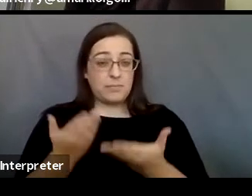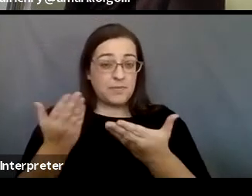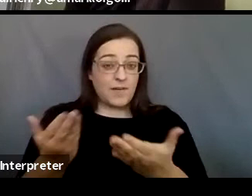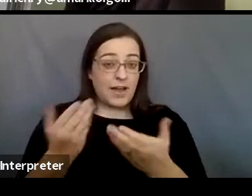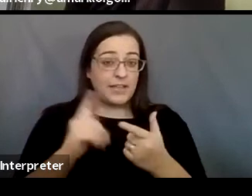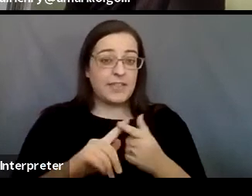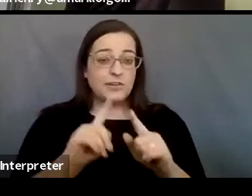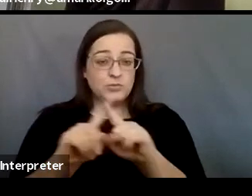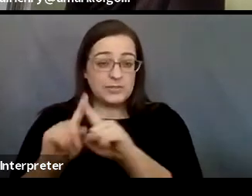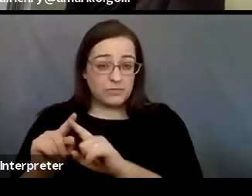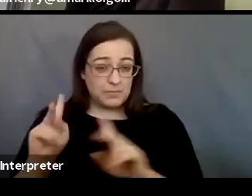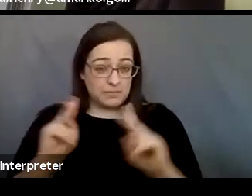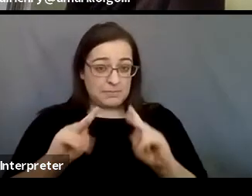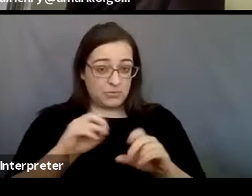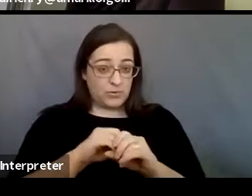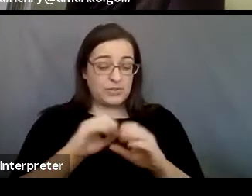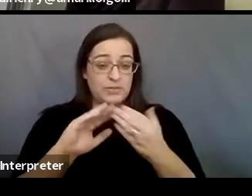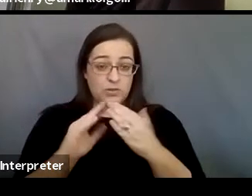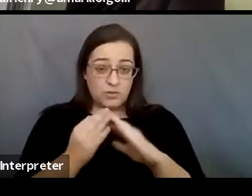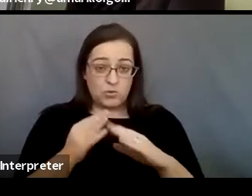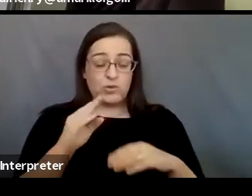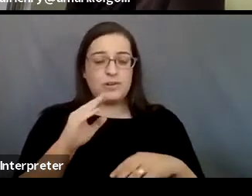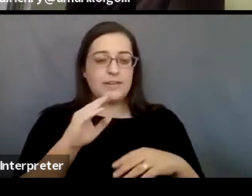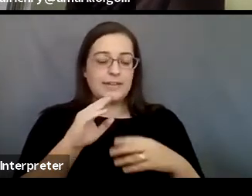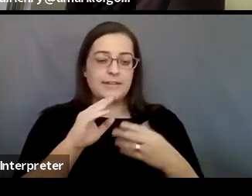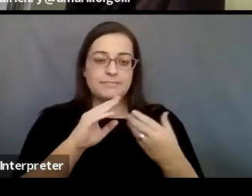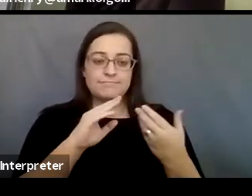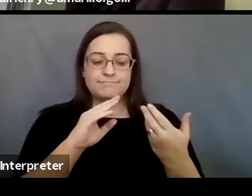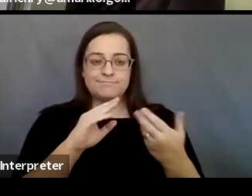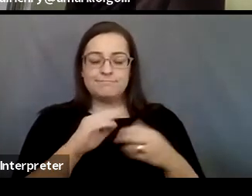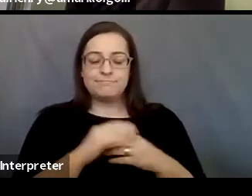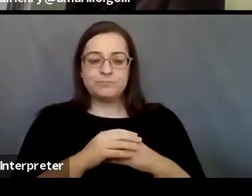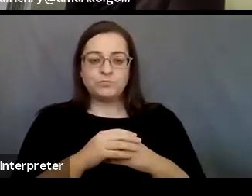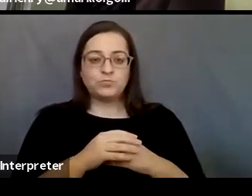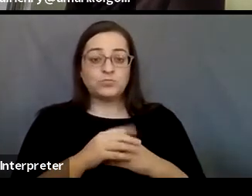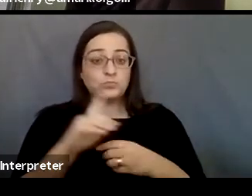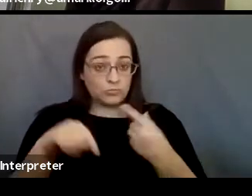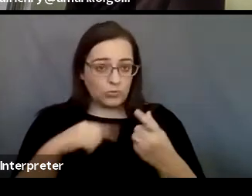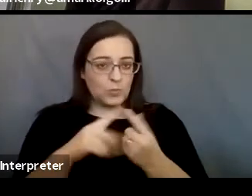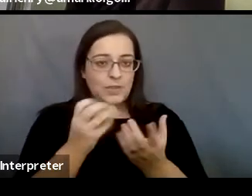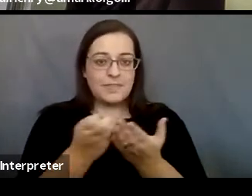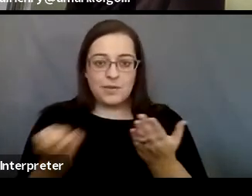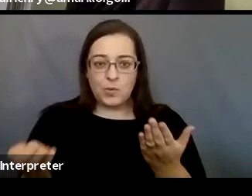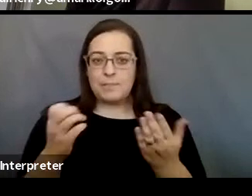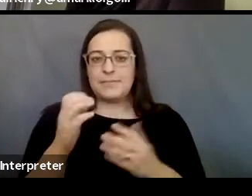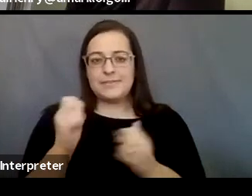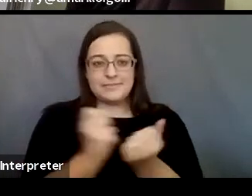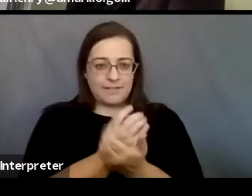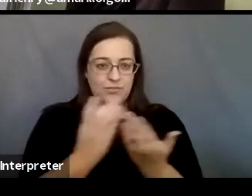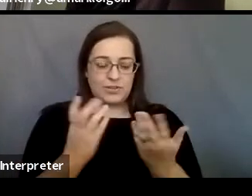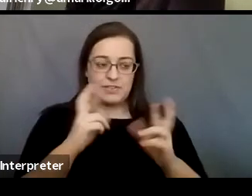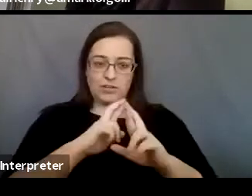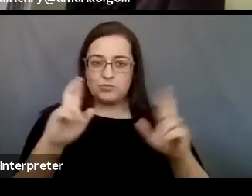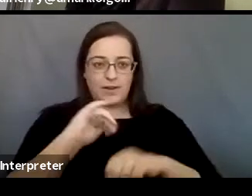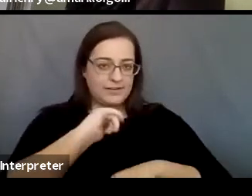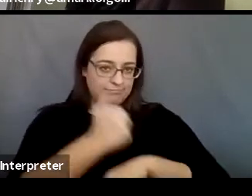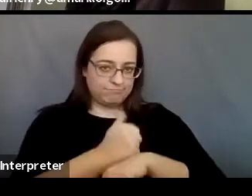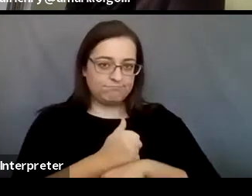as well as a community resource once we have the equipment and everything else fully ramped